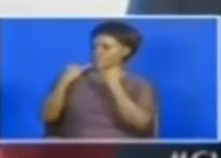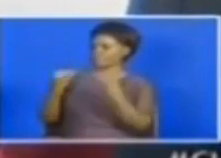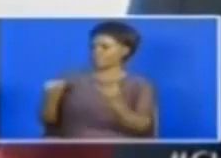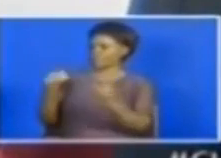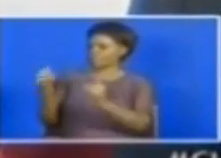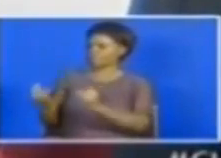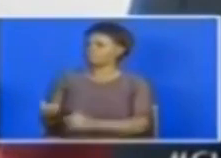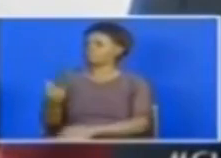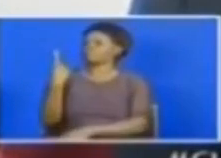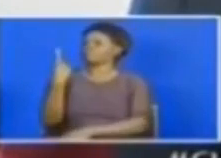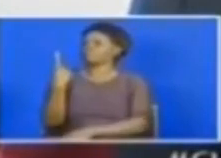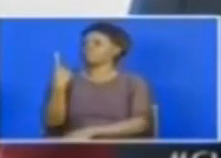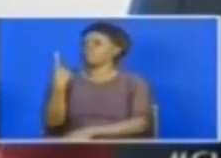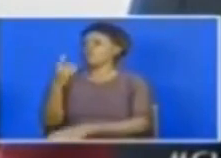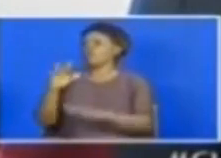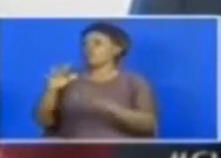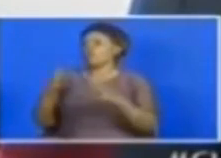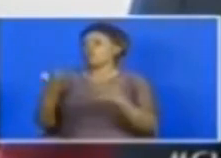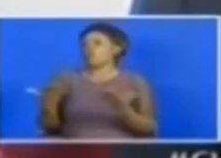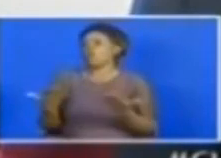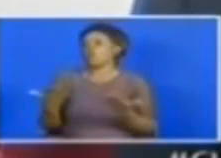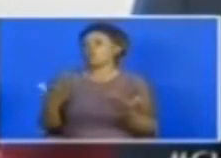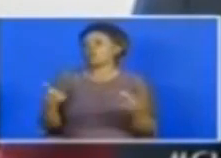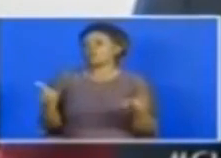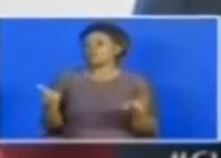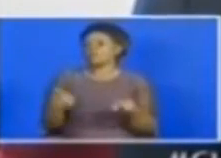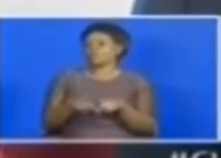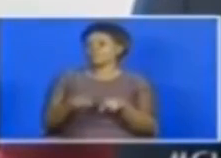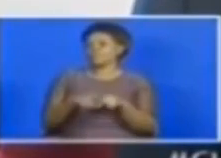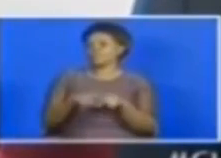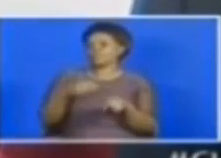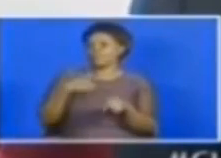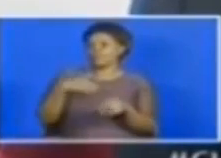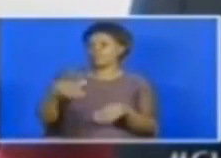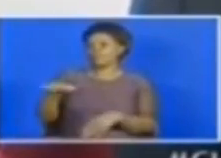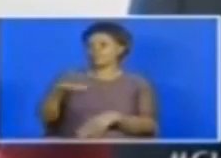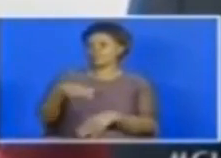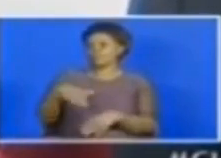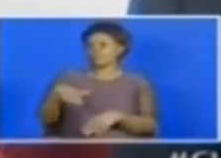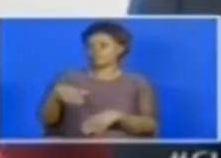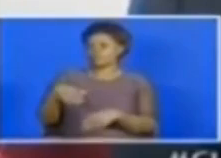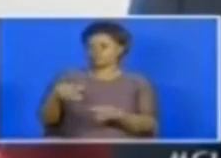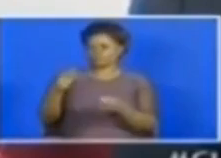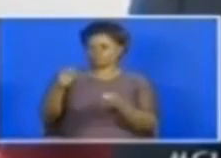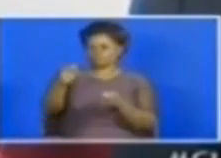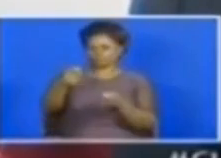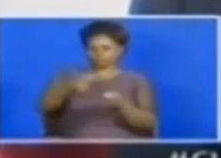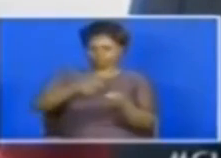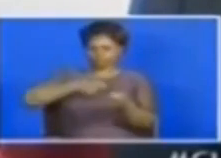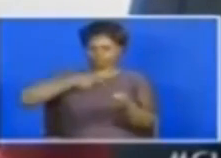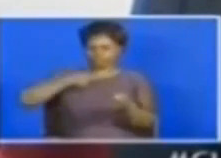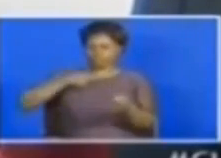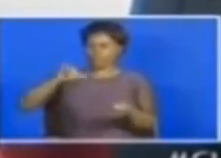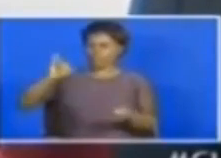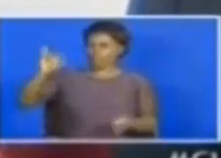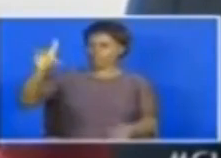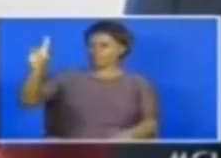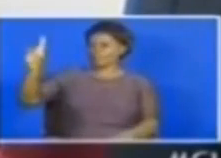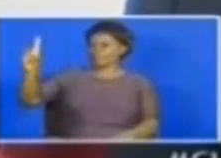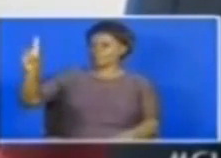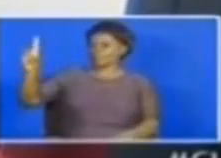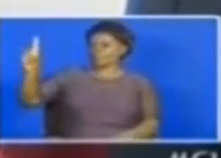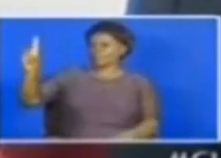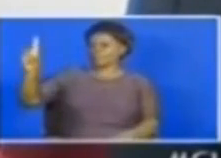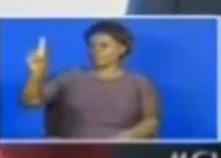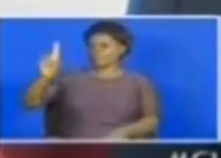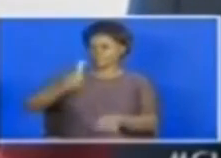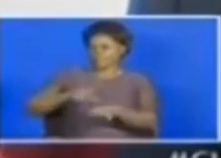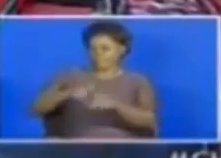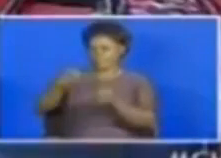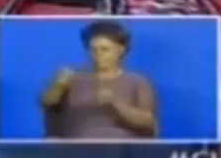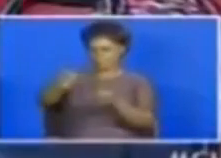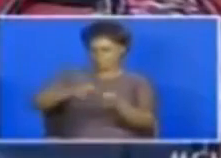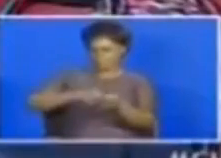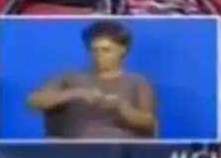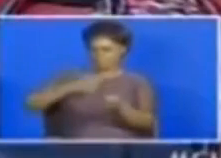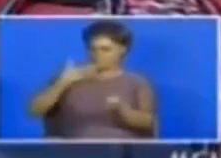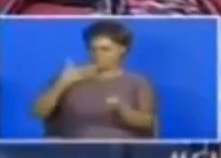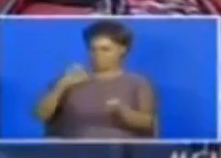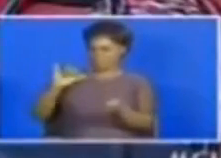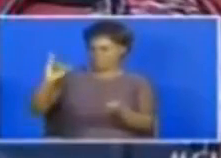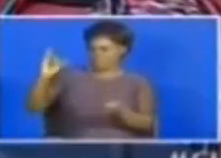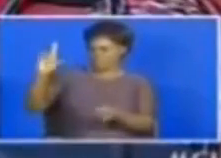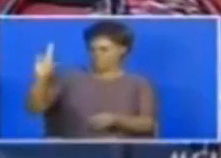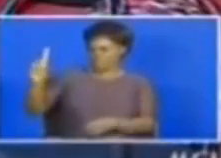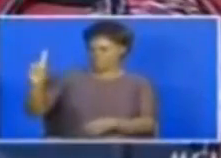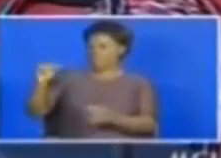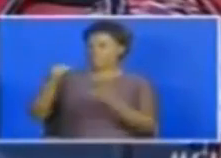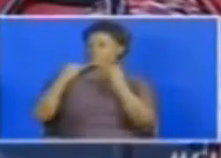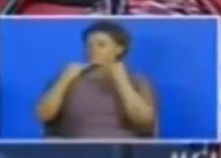up. Or we can also, there's a place here where we can swipe the national ID card, and once we swipe that national ID